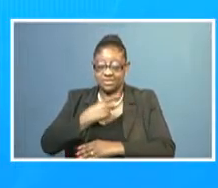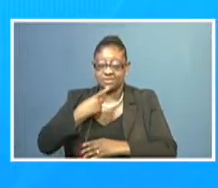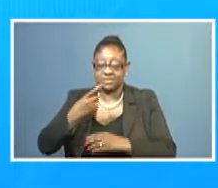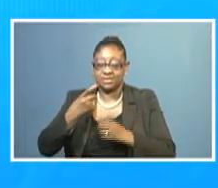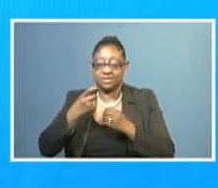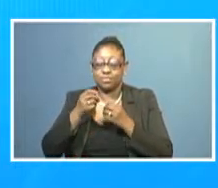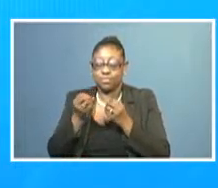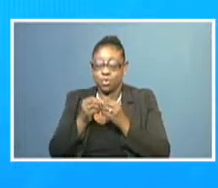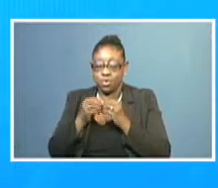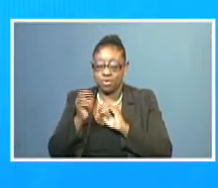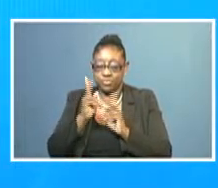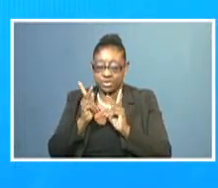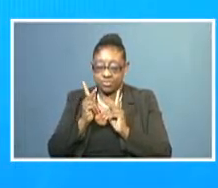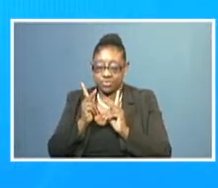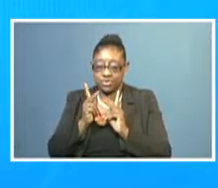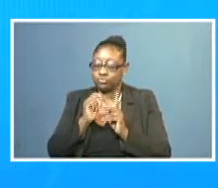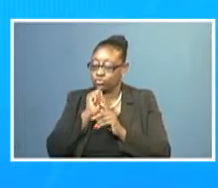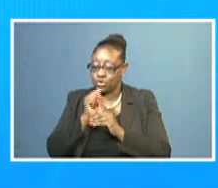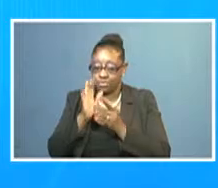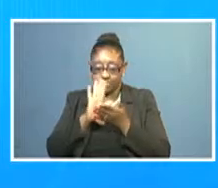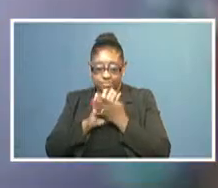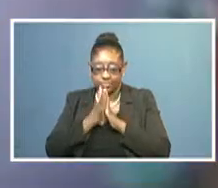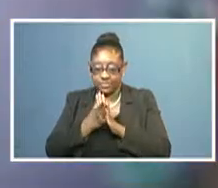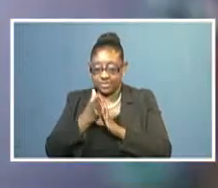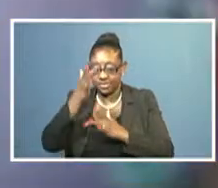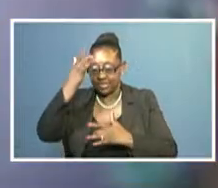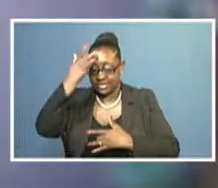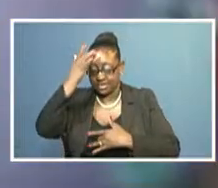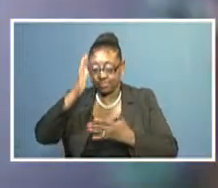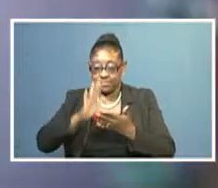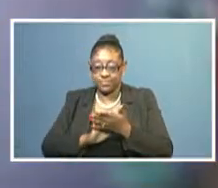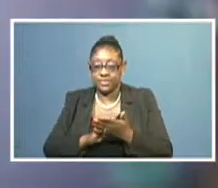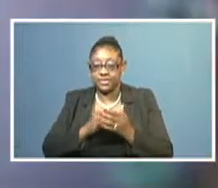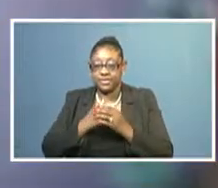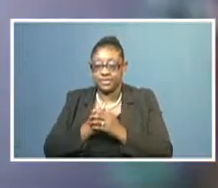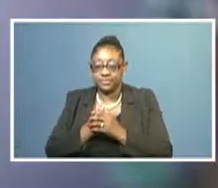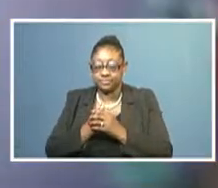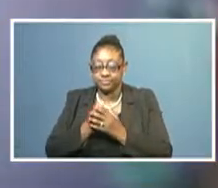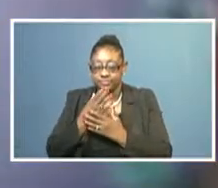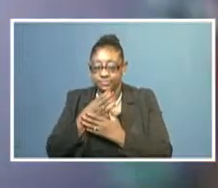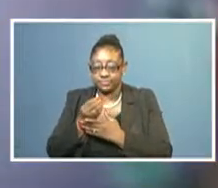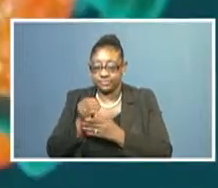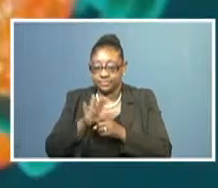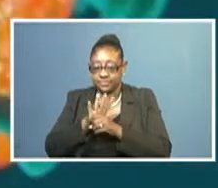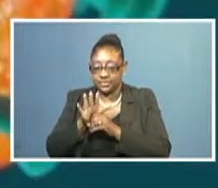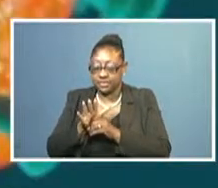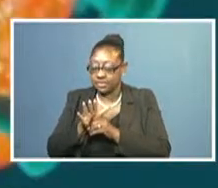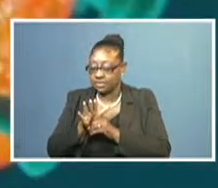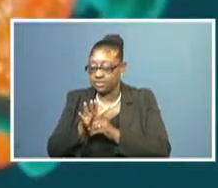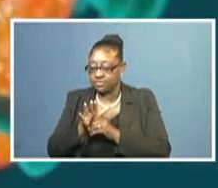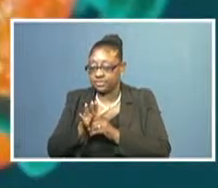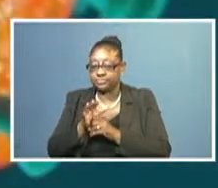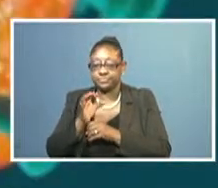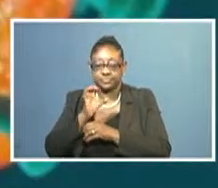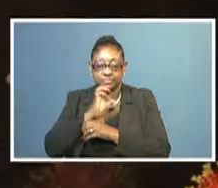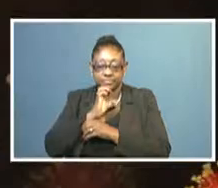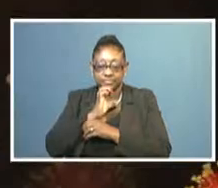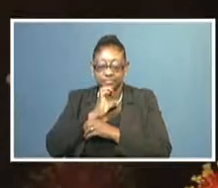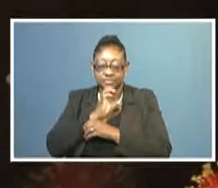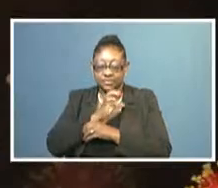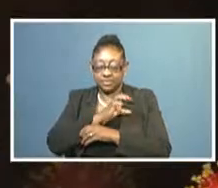facilities. And the incidence of morbidity and mortality as a result of COVID-19 is reduced. Cleopatra